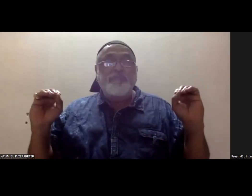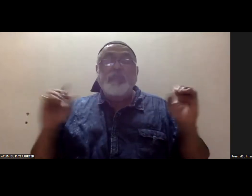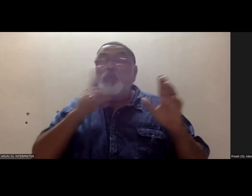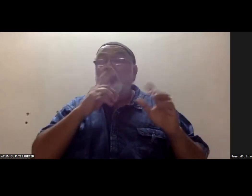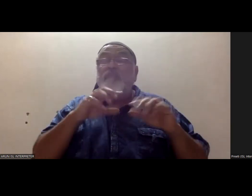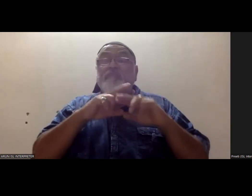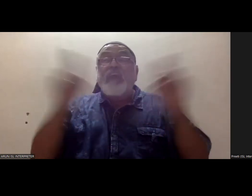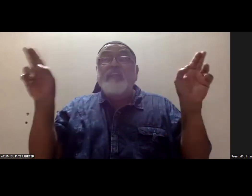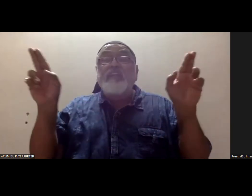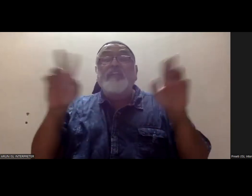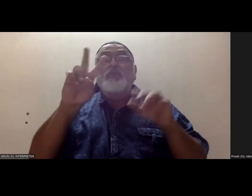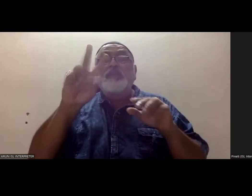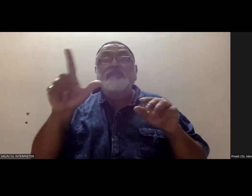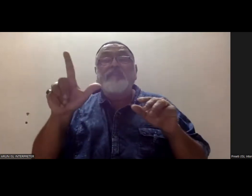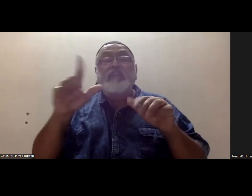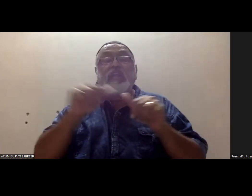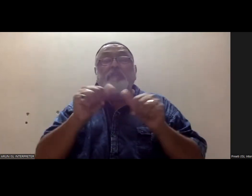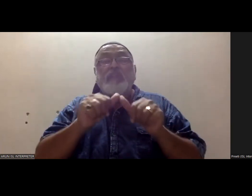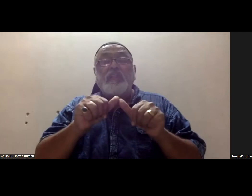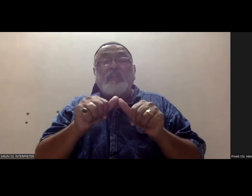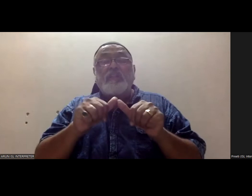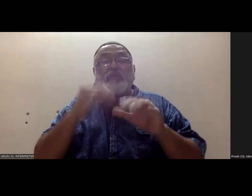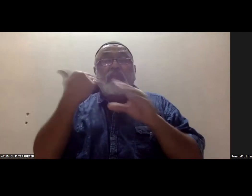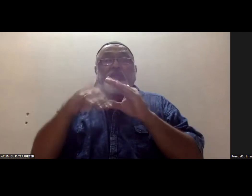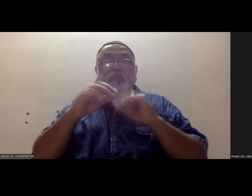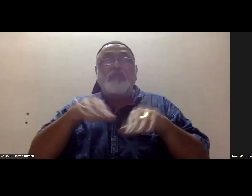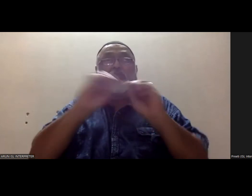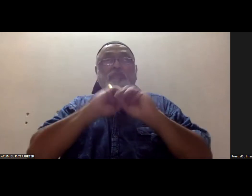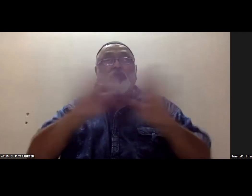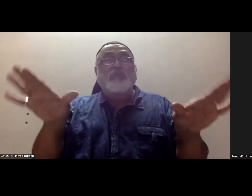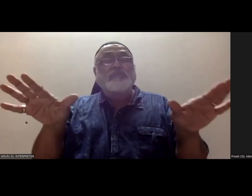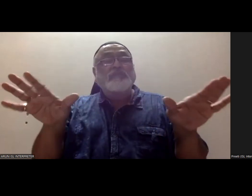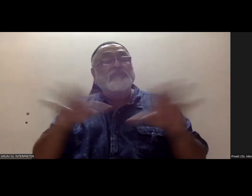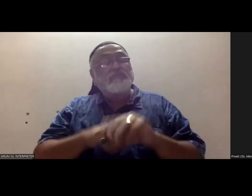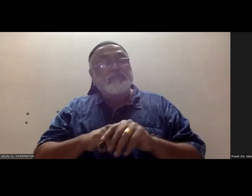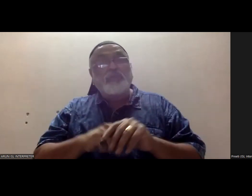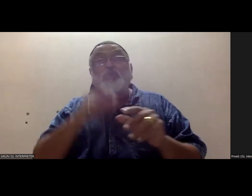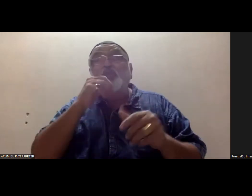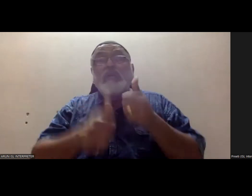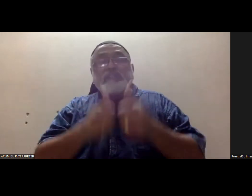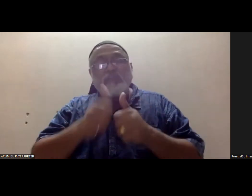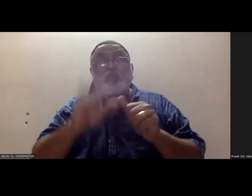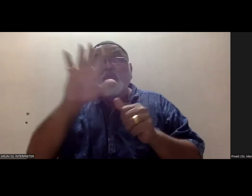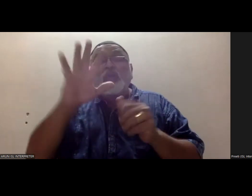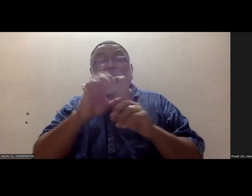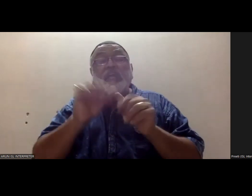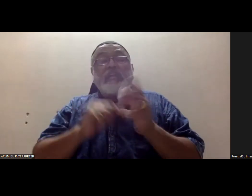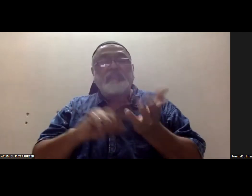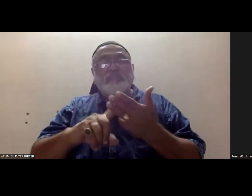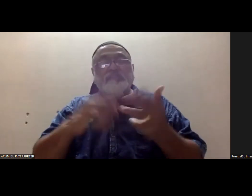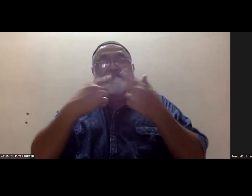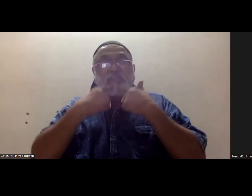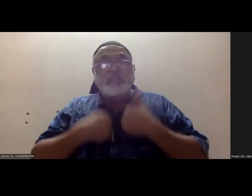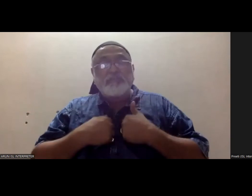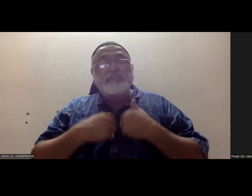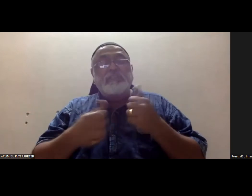is 27th April. We'll send an email for that. And those of you all have exams, share your date sheets and email it